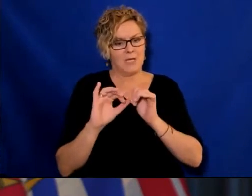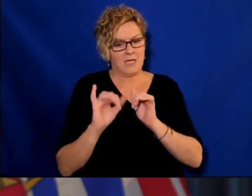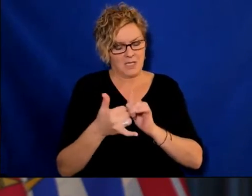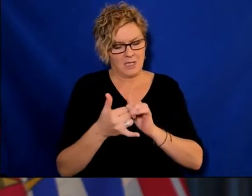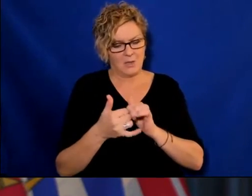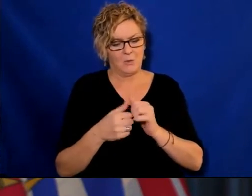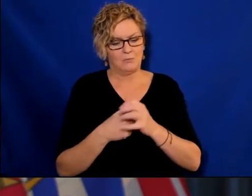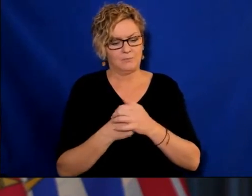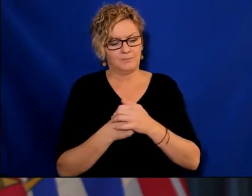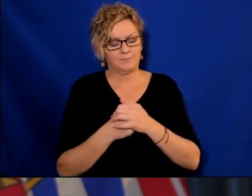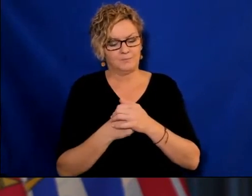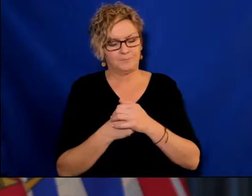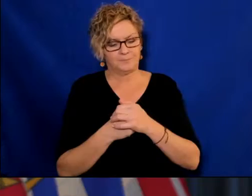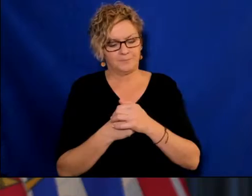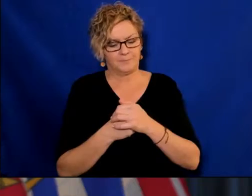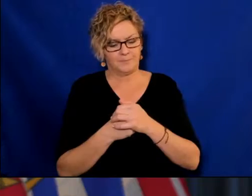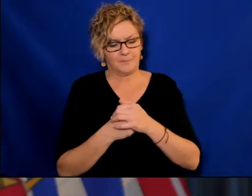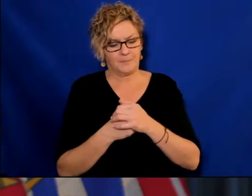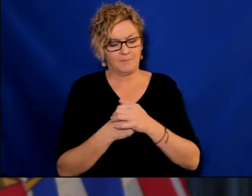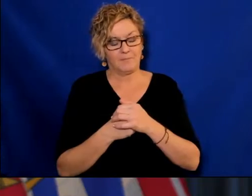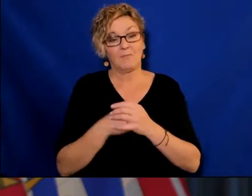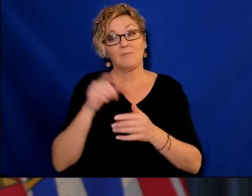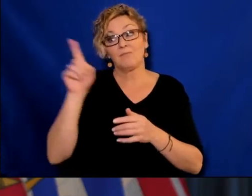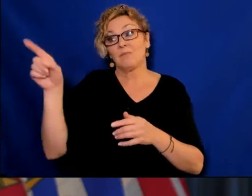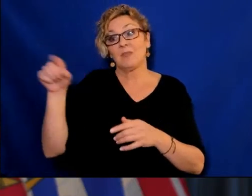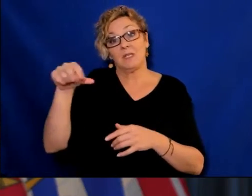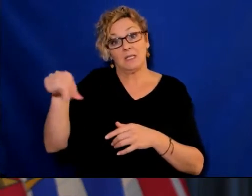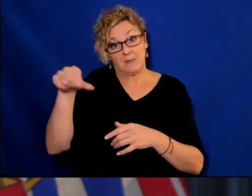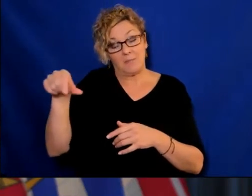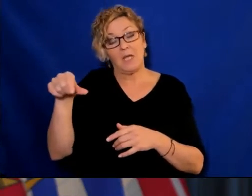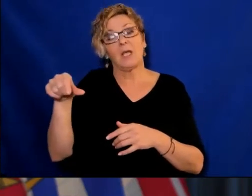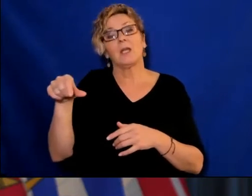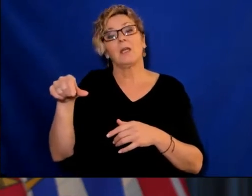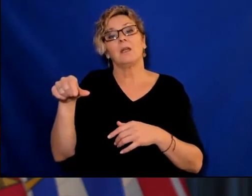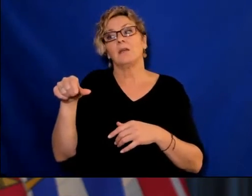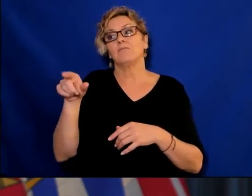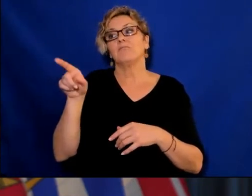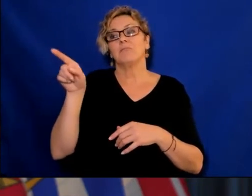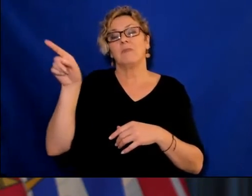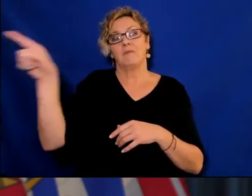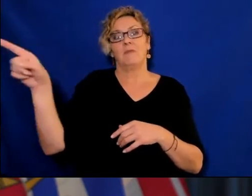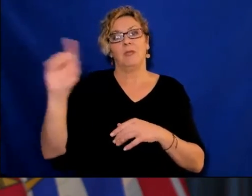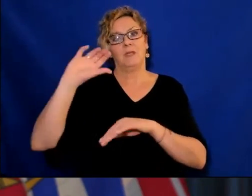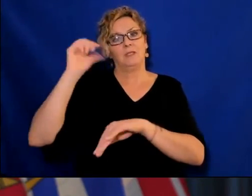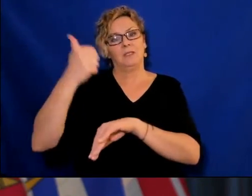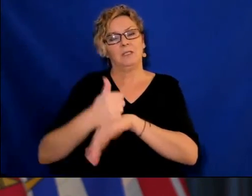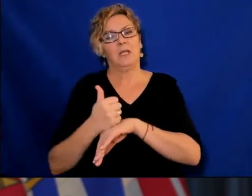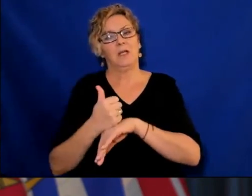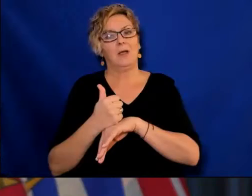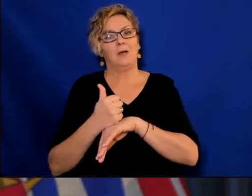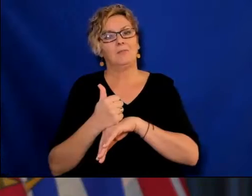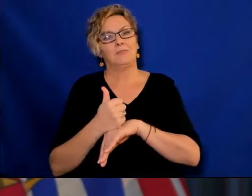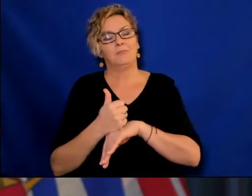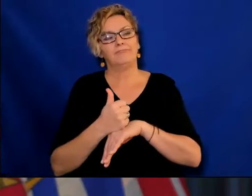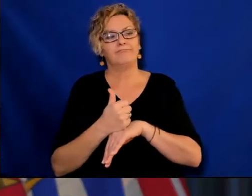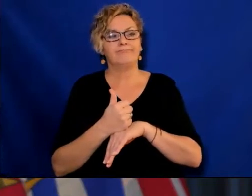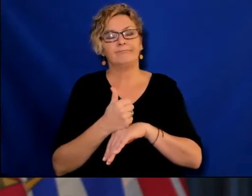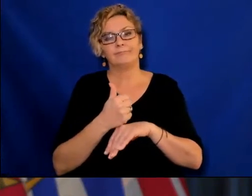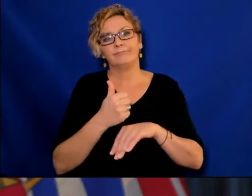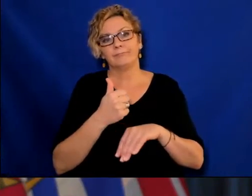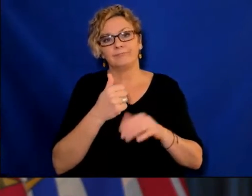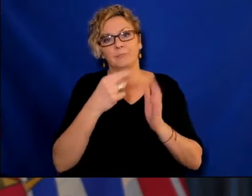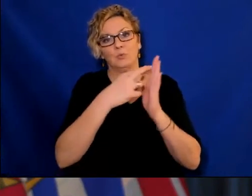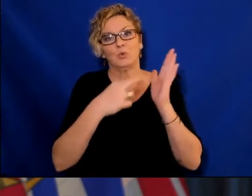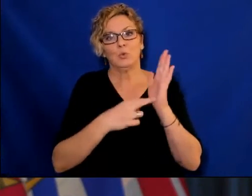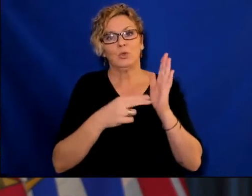Quebec, the onus is on businesses, and they have a fine on businesses. I don't believe that that's appropriate. But what we